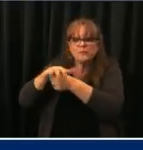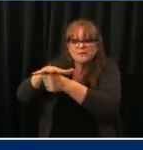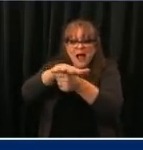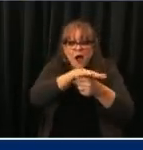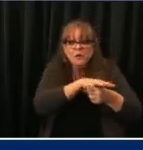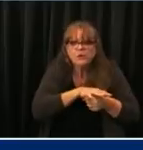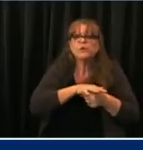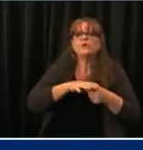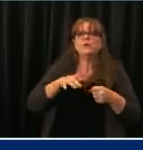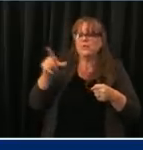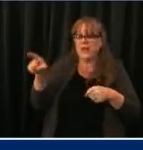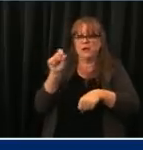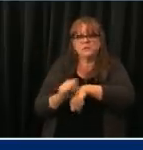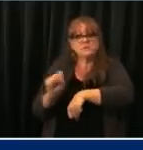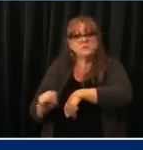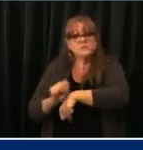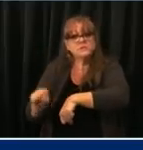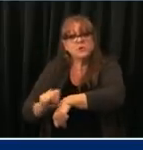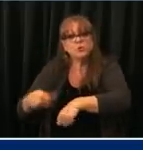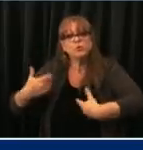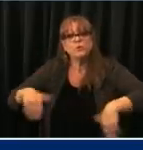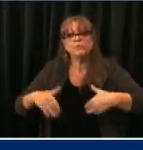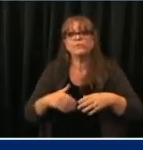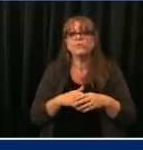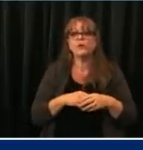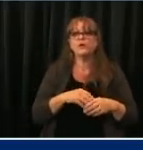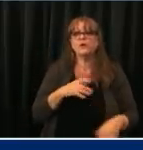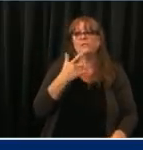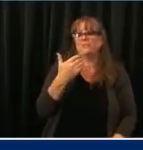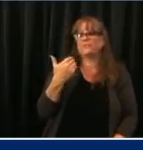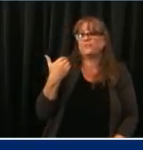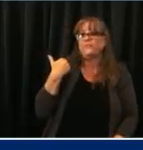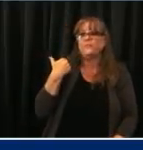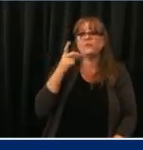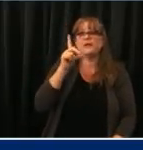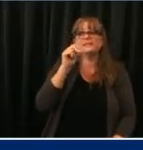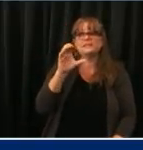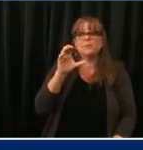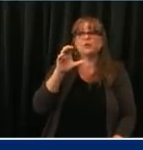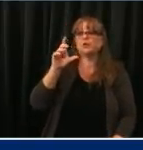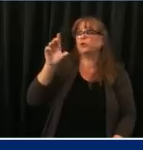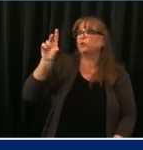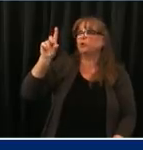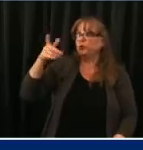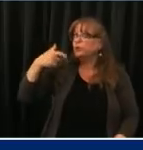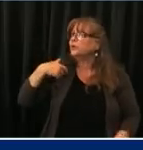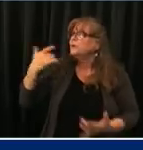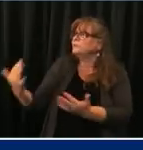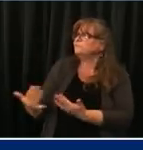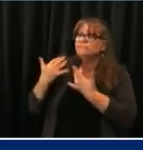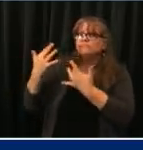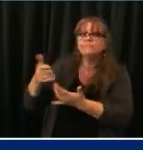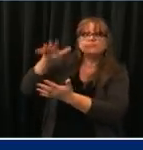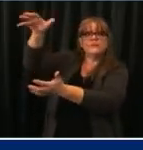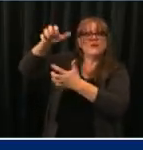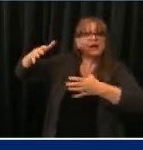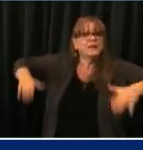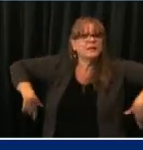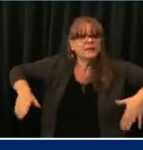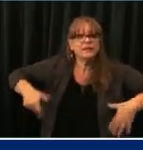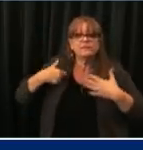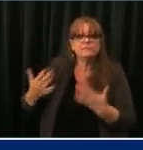received the first dose of Pfizer back in mid-December, we'd been planning and preparing for that day. And today, Colorado is one of the top states in the country in successfully getting the